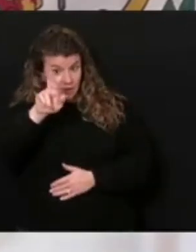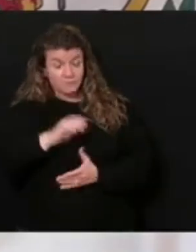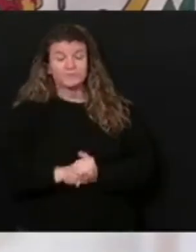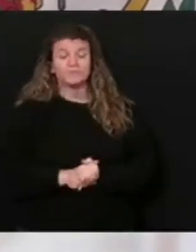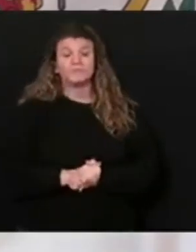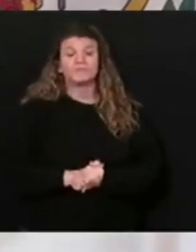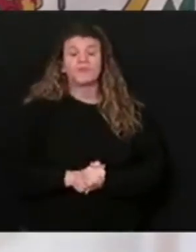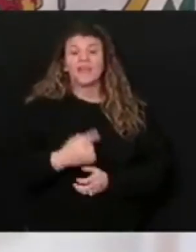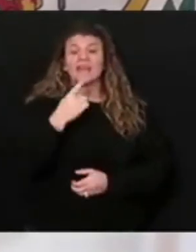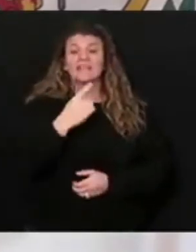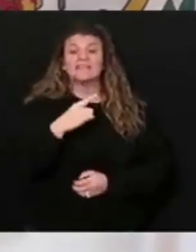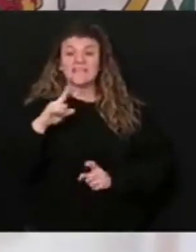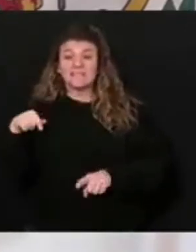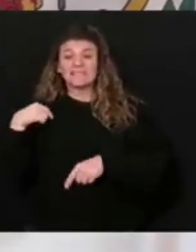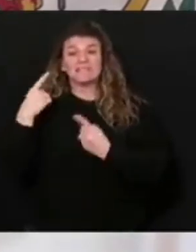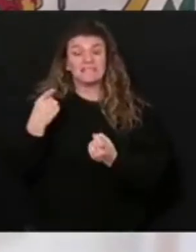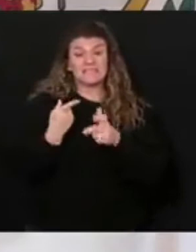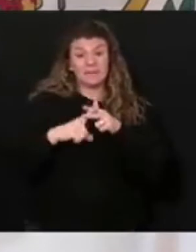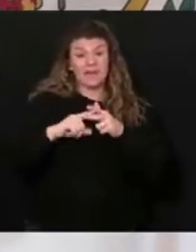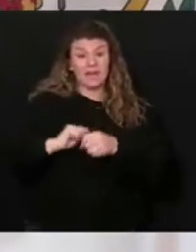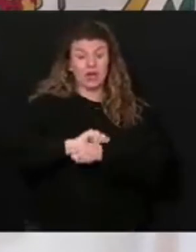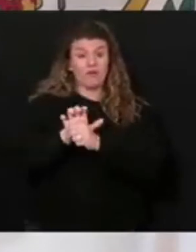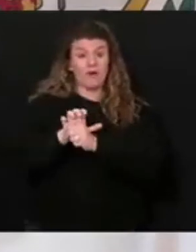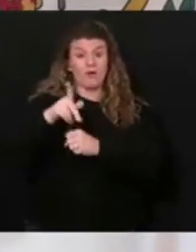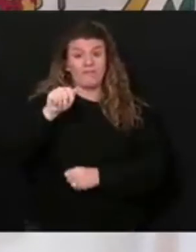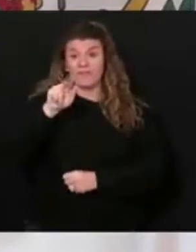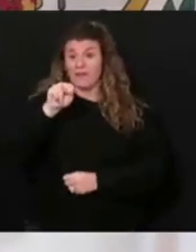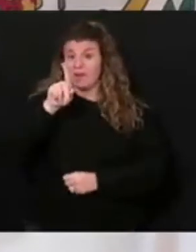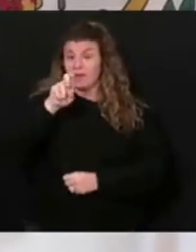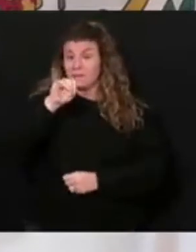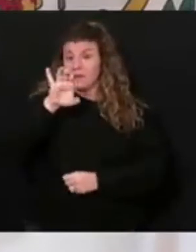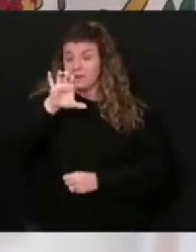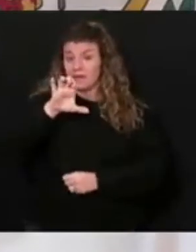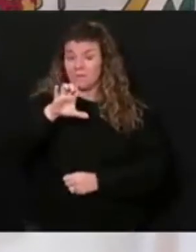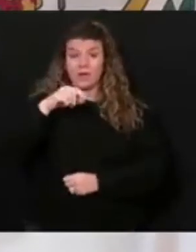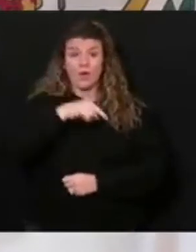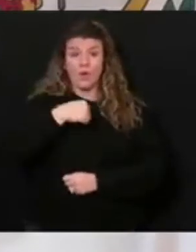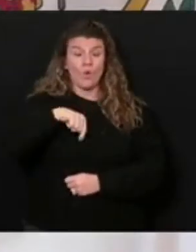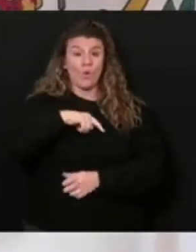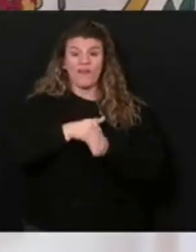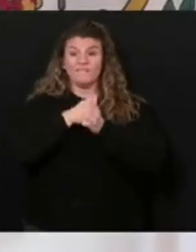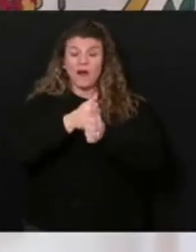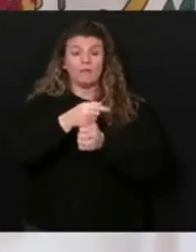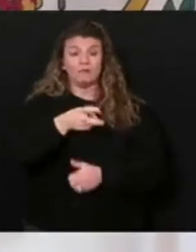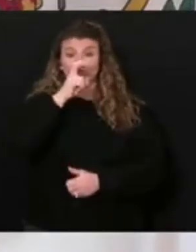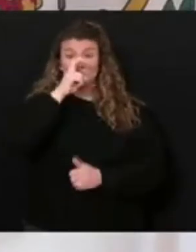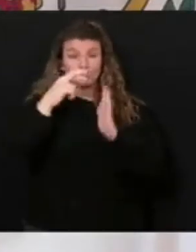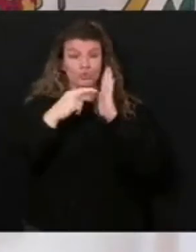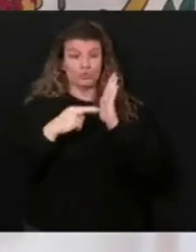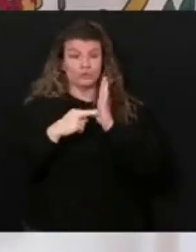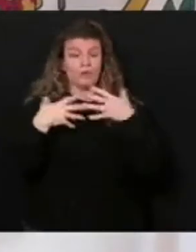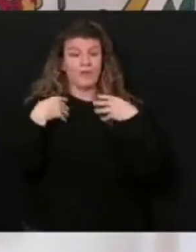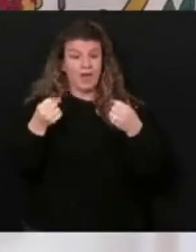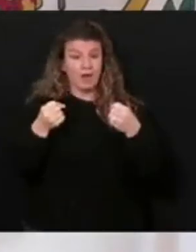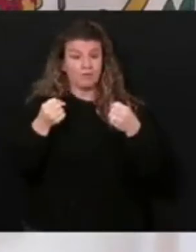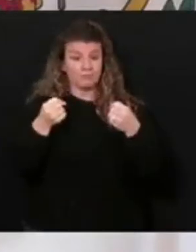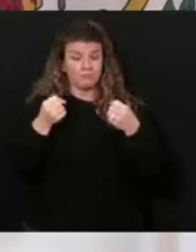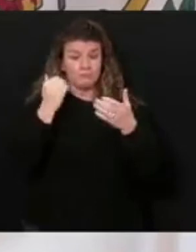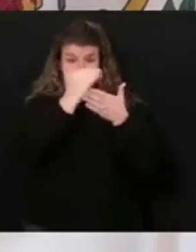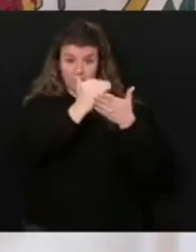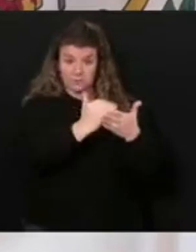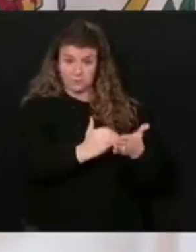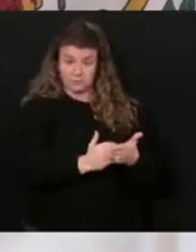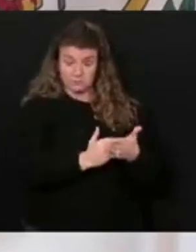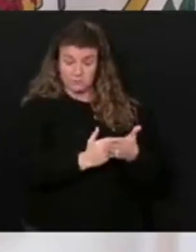It says, since the beginning of the COVID pandemic, the Greenbrier has always been in strict compliance with the health guidelines.